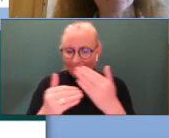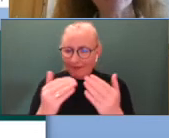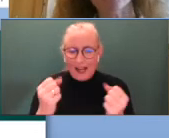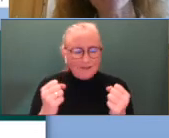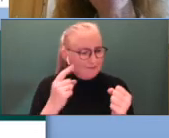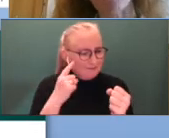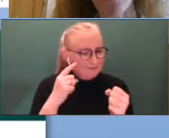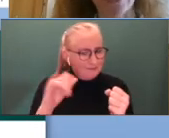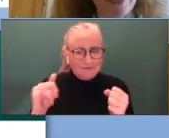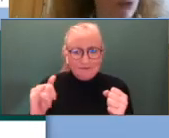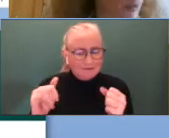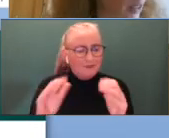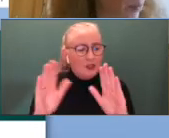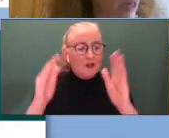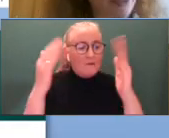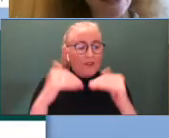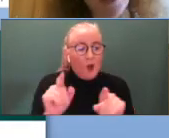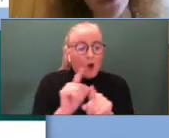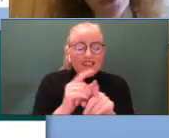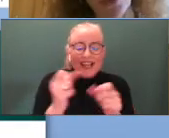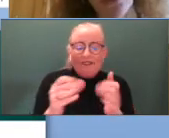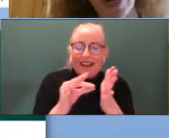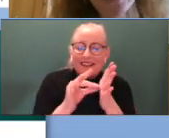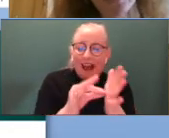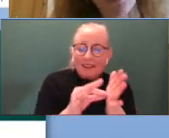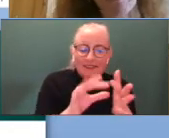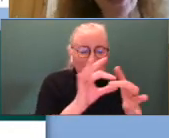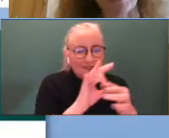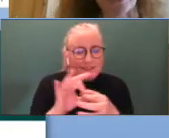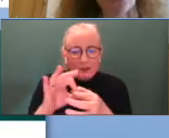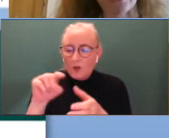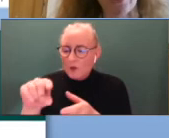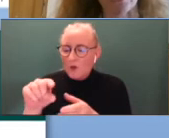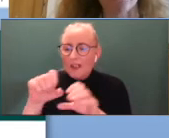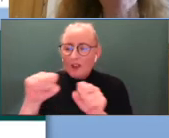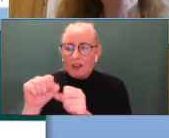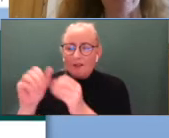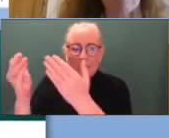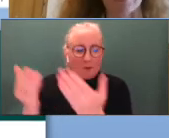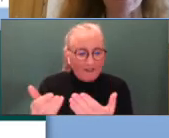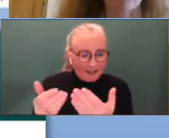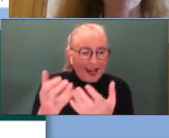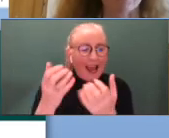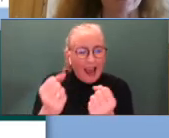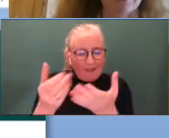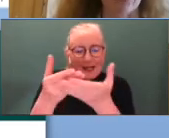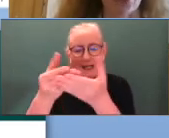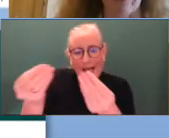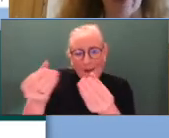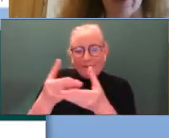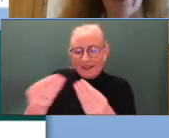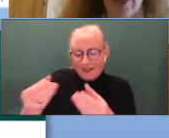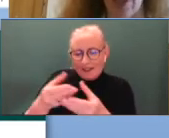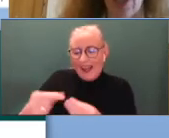The guidance to service providers on particular practices was raised in one of the recommendations, and that is there are gaps. That is something that continues